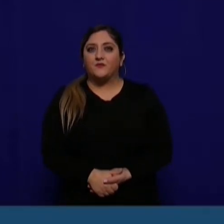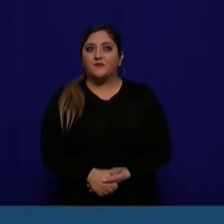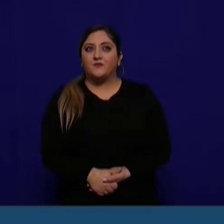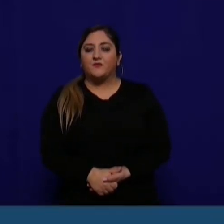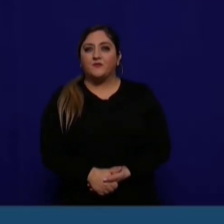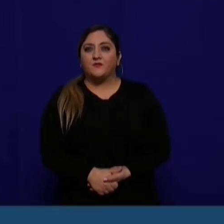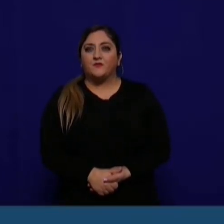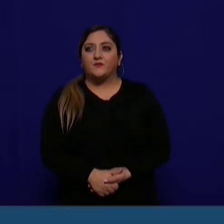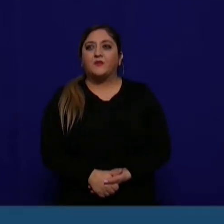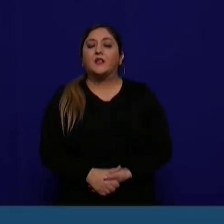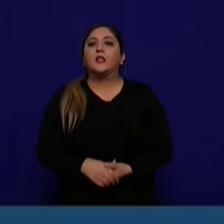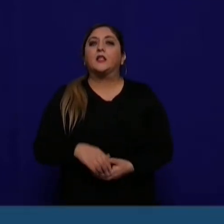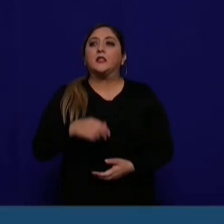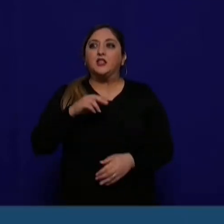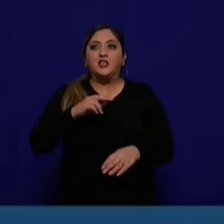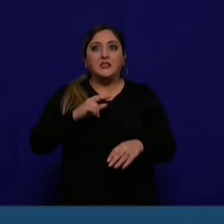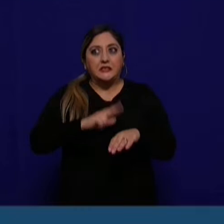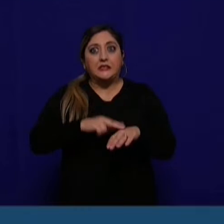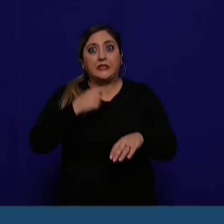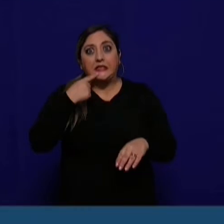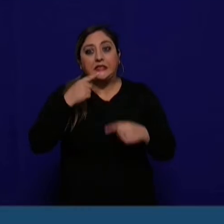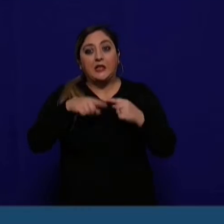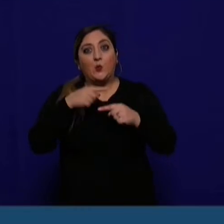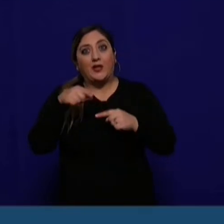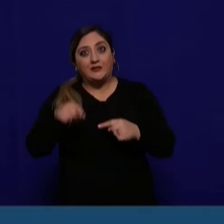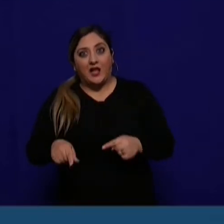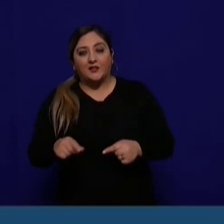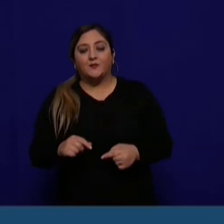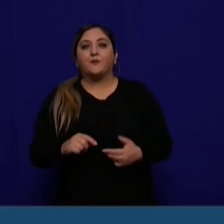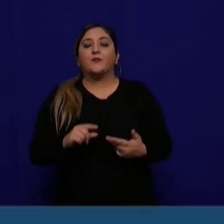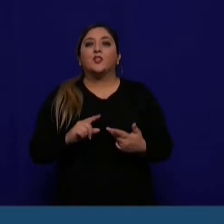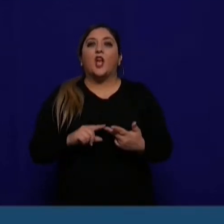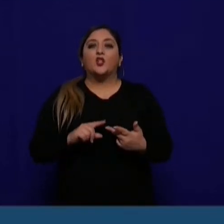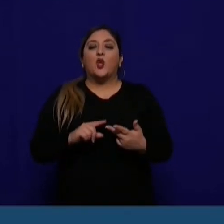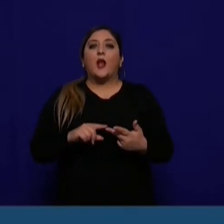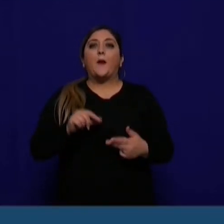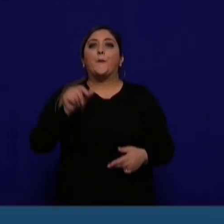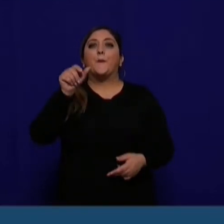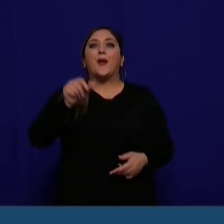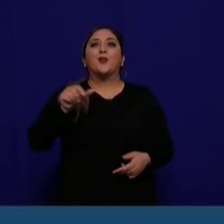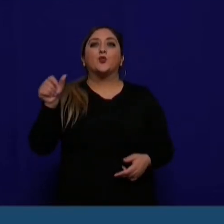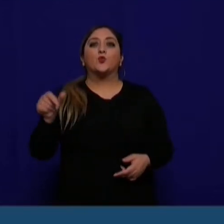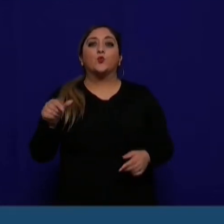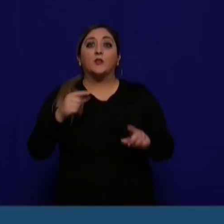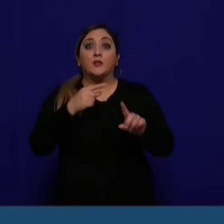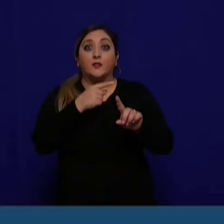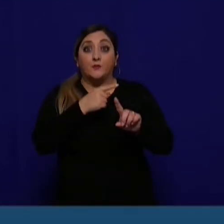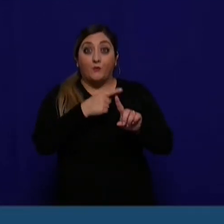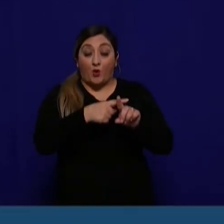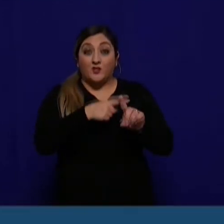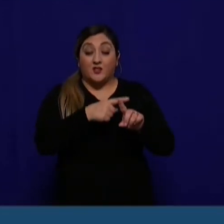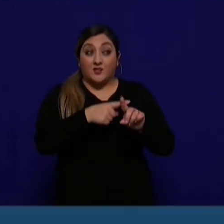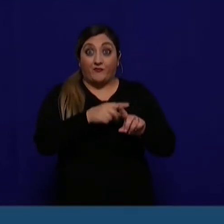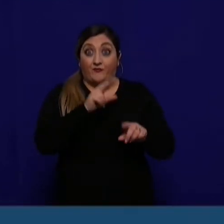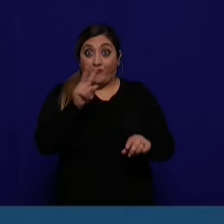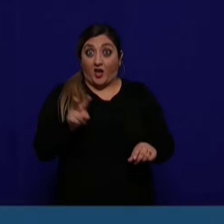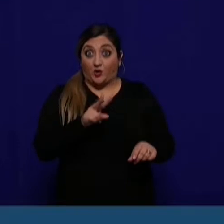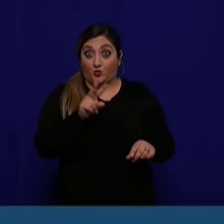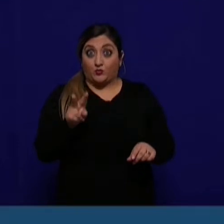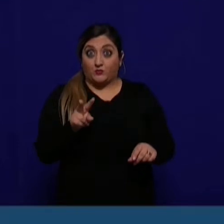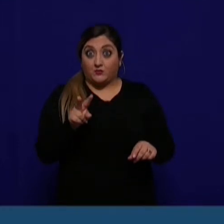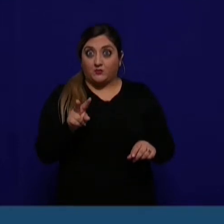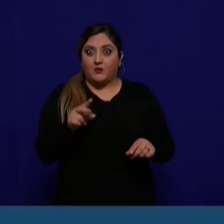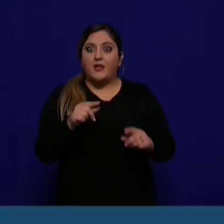U mistoqsija oħra dawk il-persuni qed jieħdu il-vaċċin u jiġu pożittivi għall-virus bħala awtoritajiet x'qed tinnutaw qed